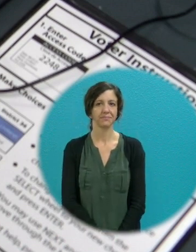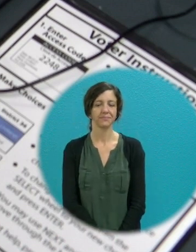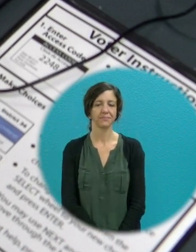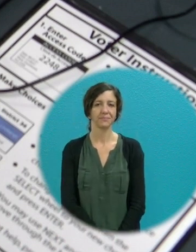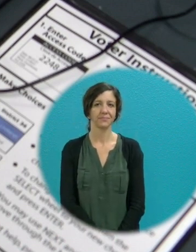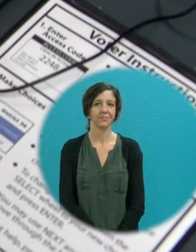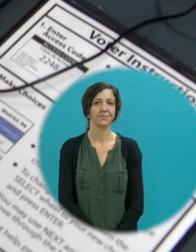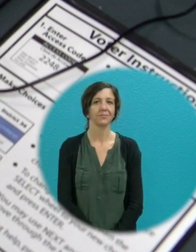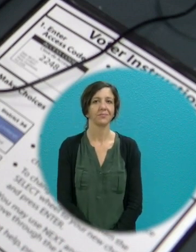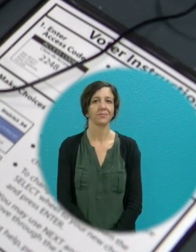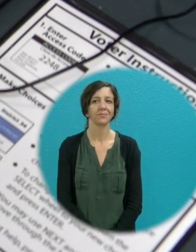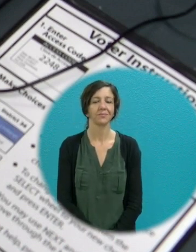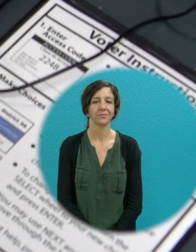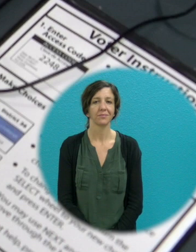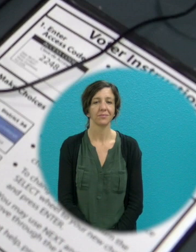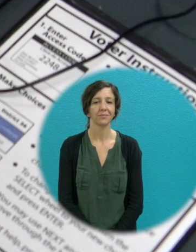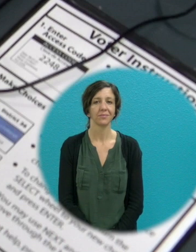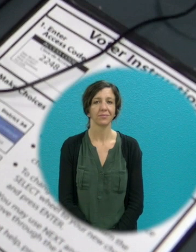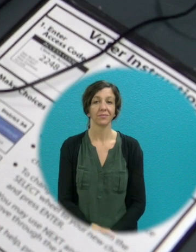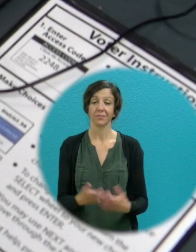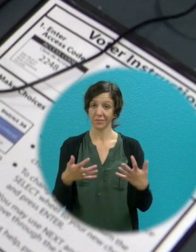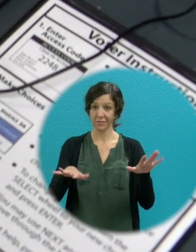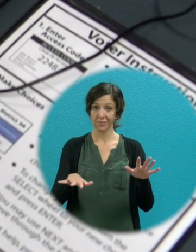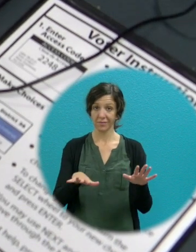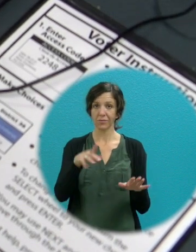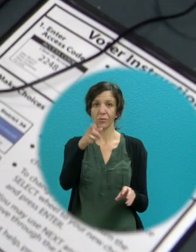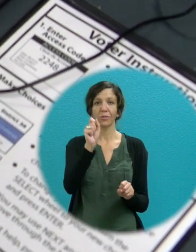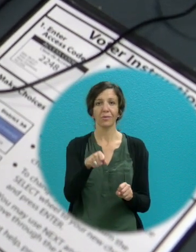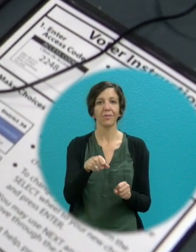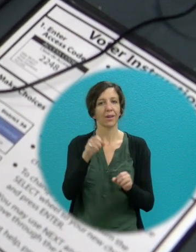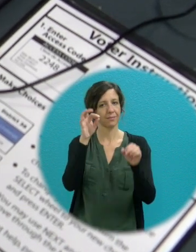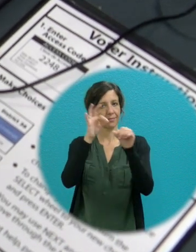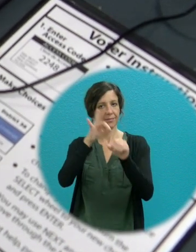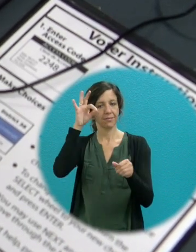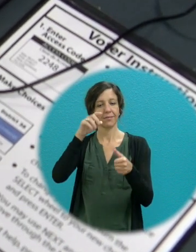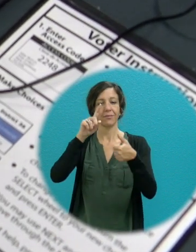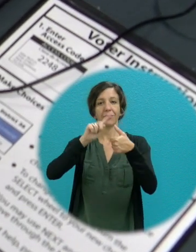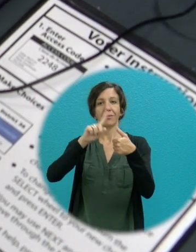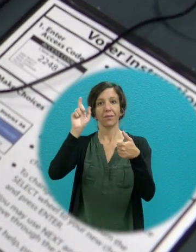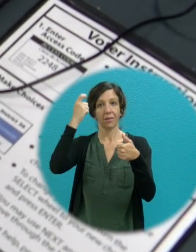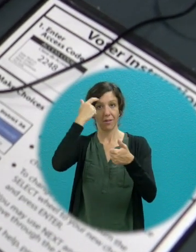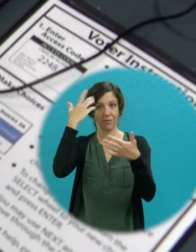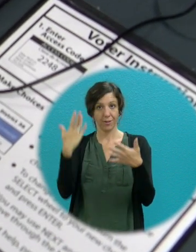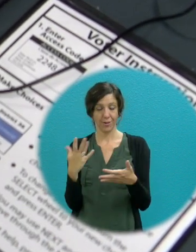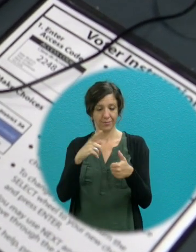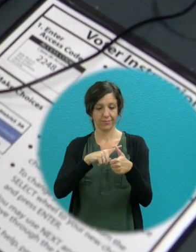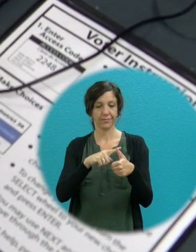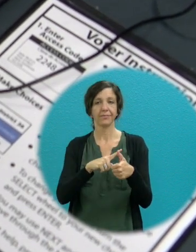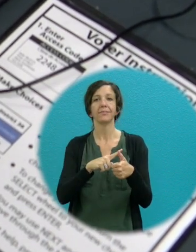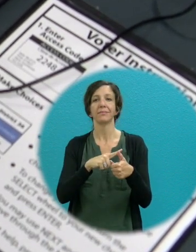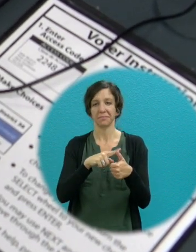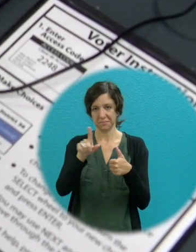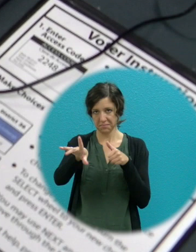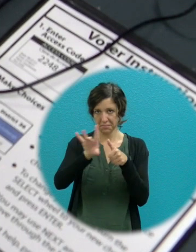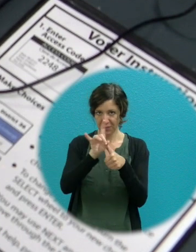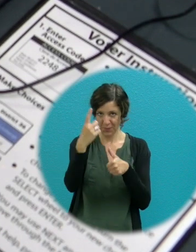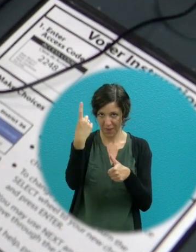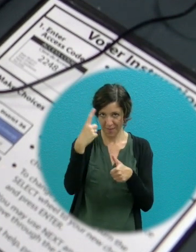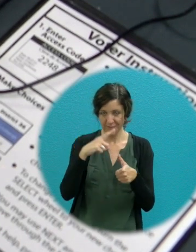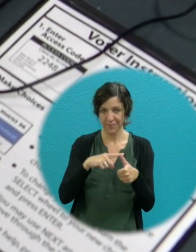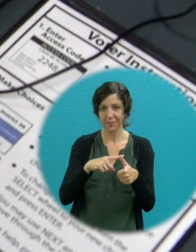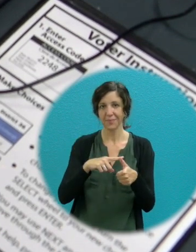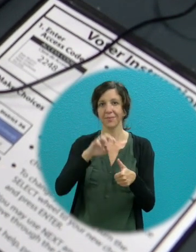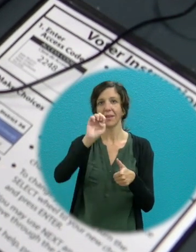and state. And then you can choose for governor, it says vote for one, There are. Elmer and you can Fudd. mark